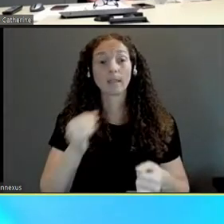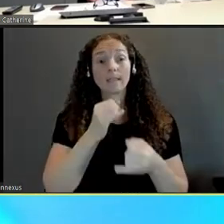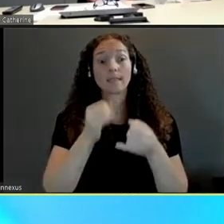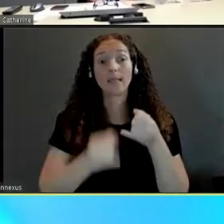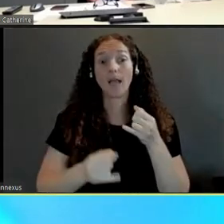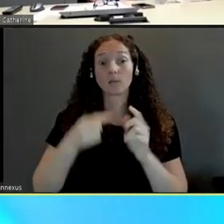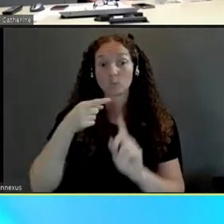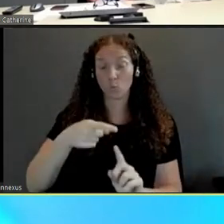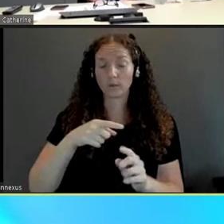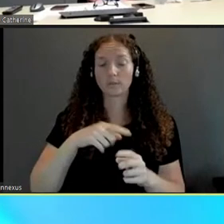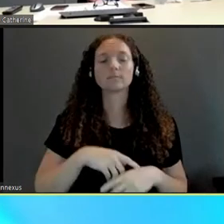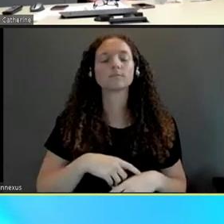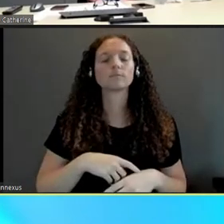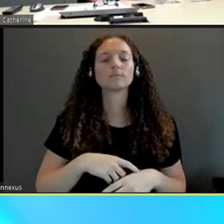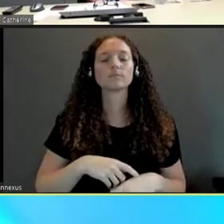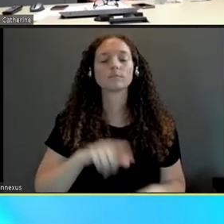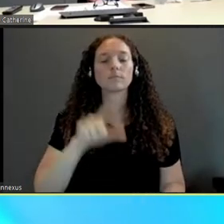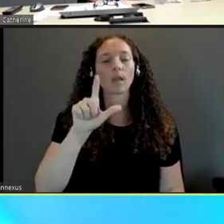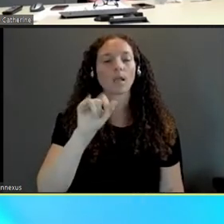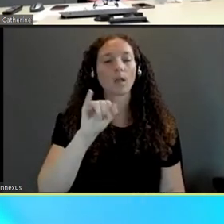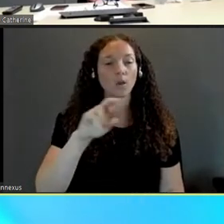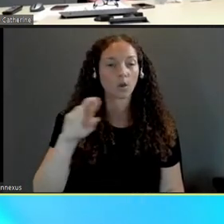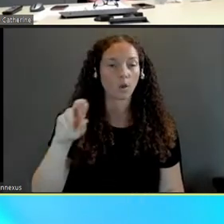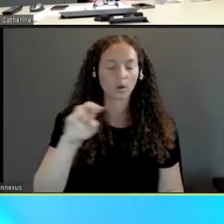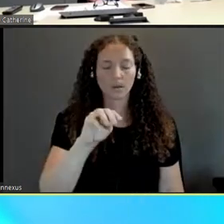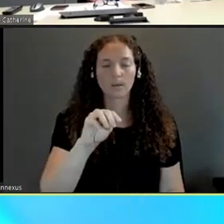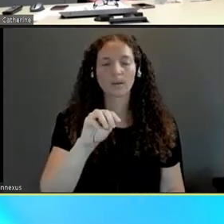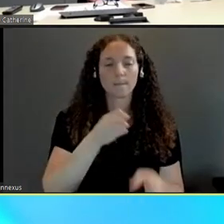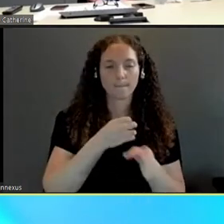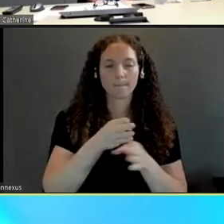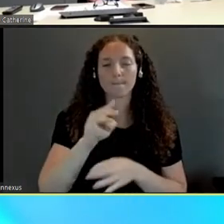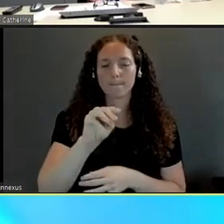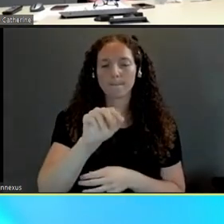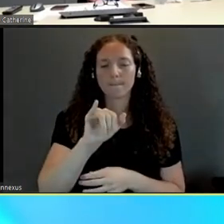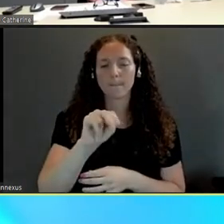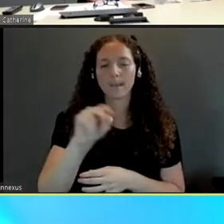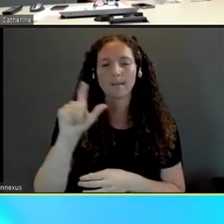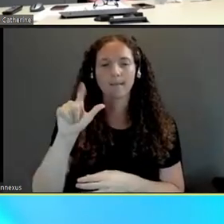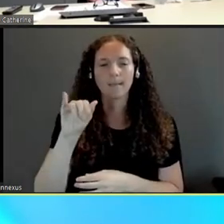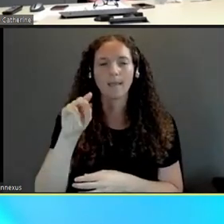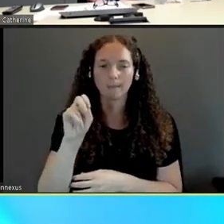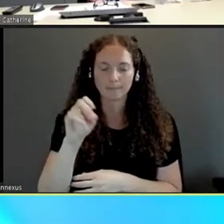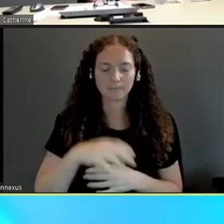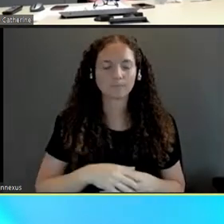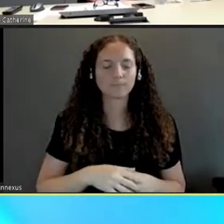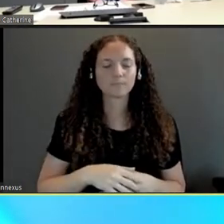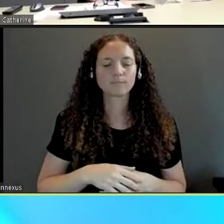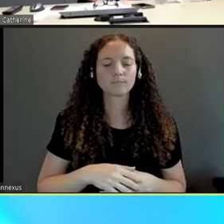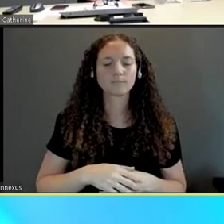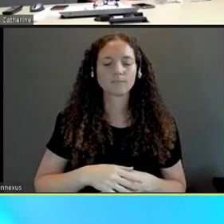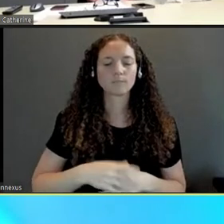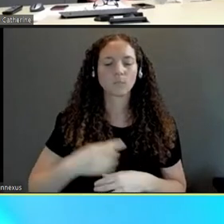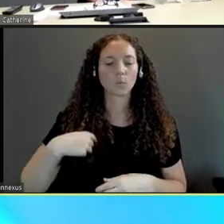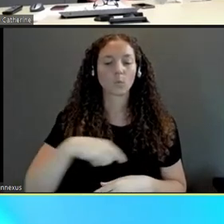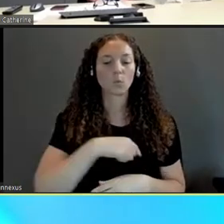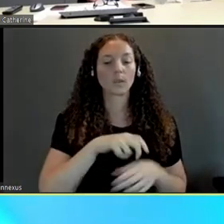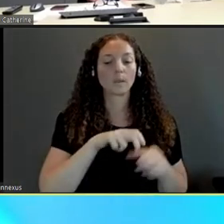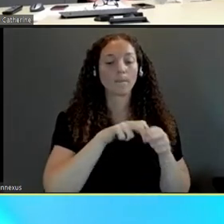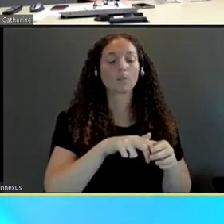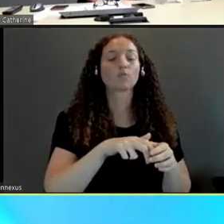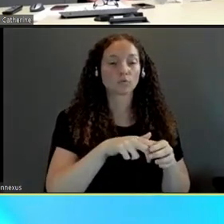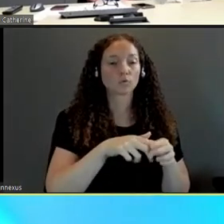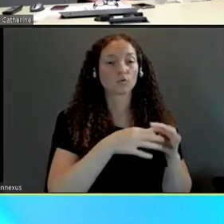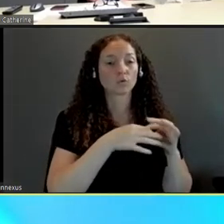tonight is about the Long Island Railroad main line. It has been brought to Passengers United's attention that recently two